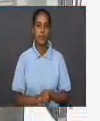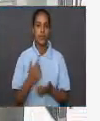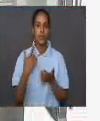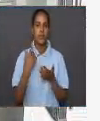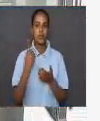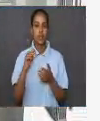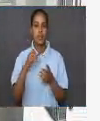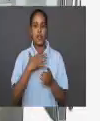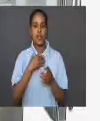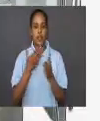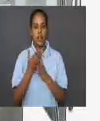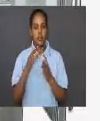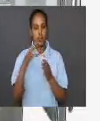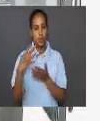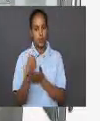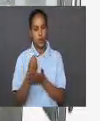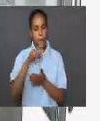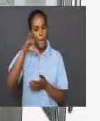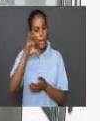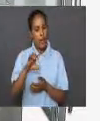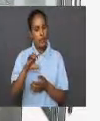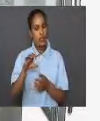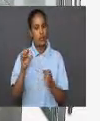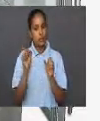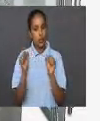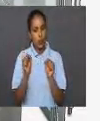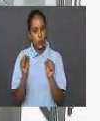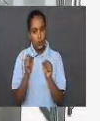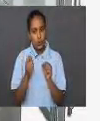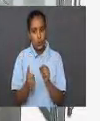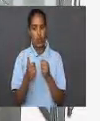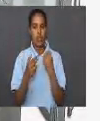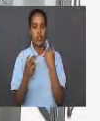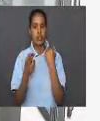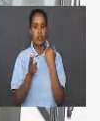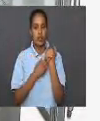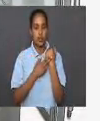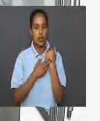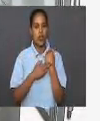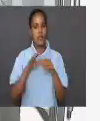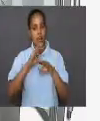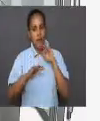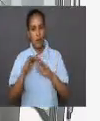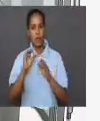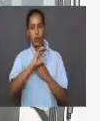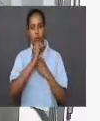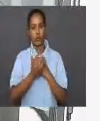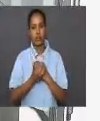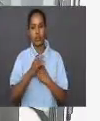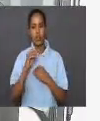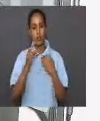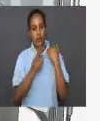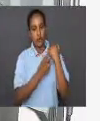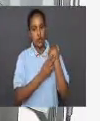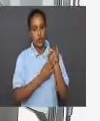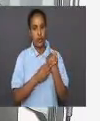The fat that is produced must then be quickly stored in favorable conditions and